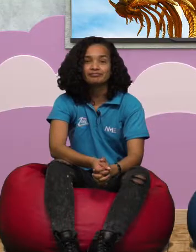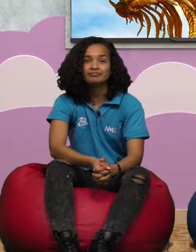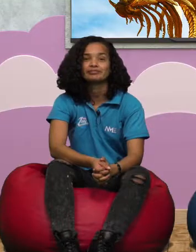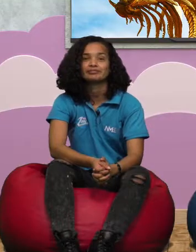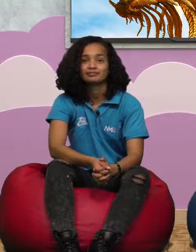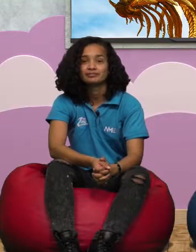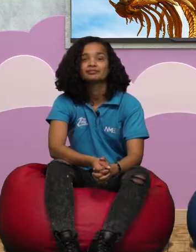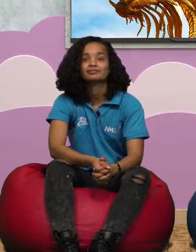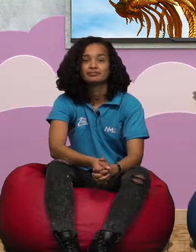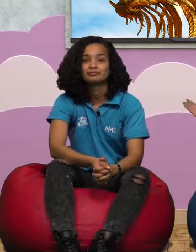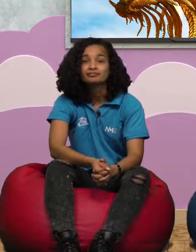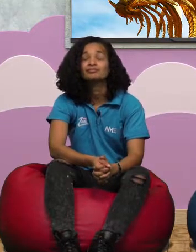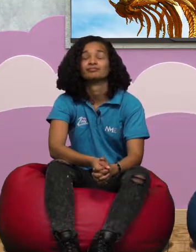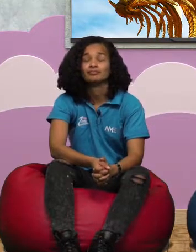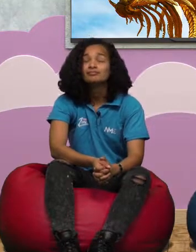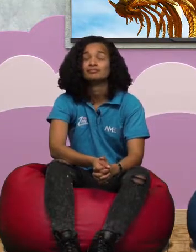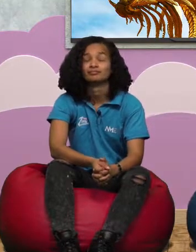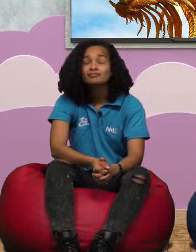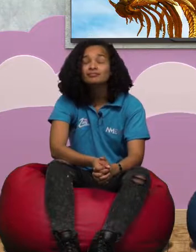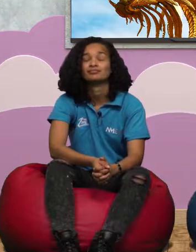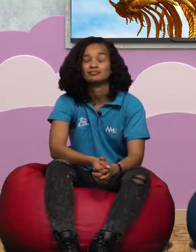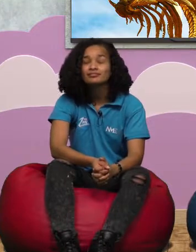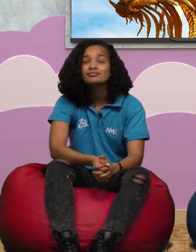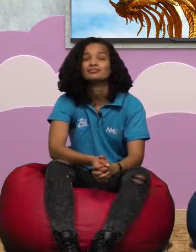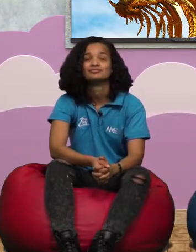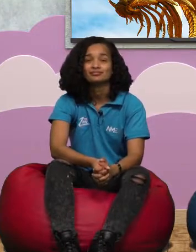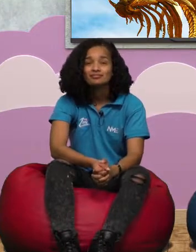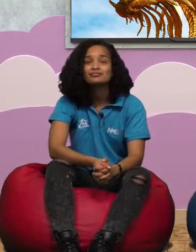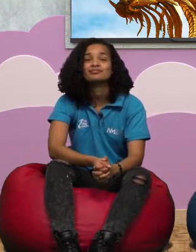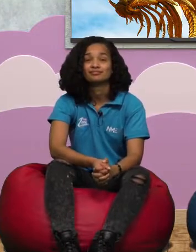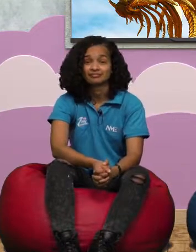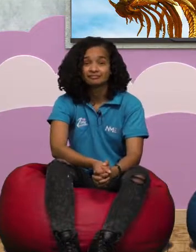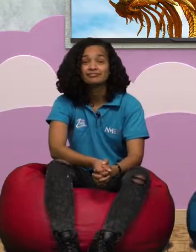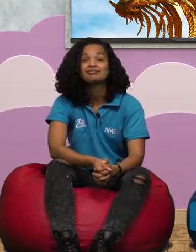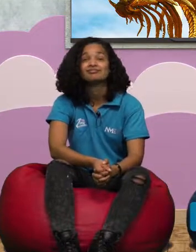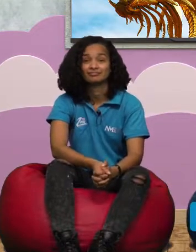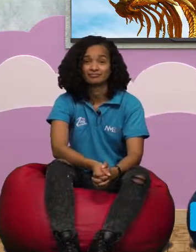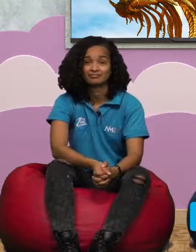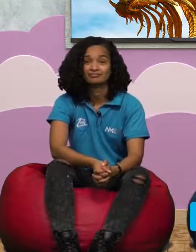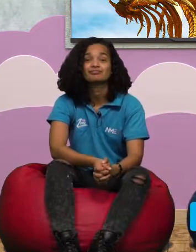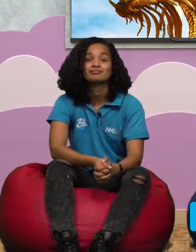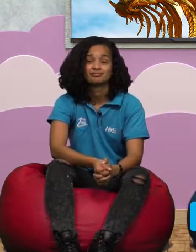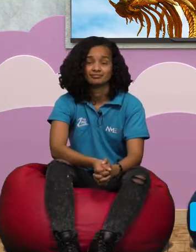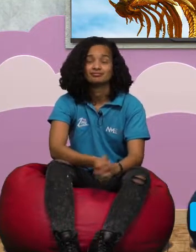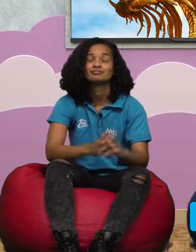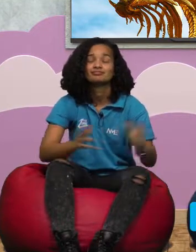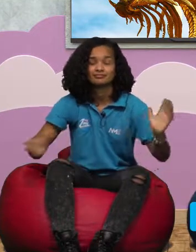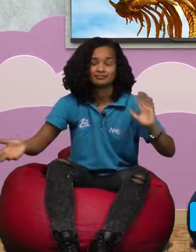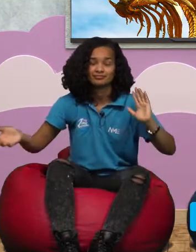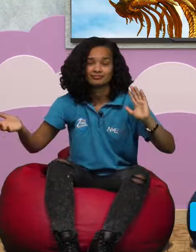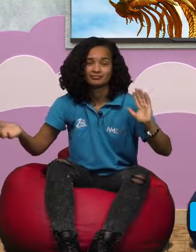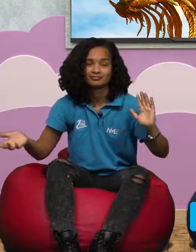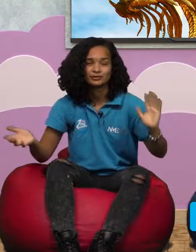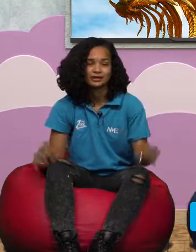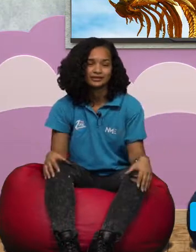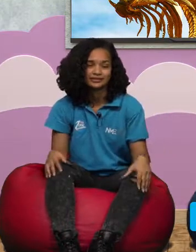Well, friends, I had so much fun today with all of you. But unfortunately, we have to say goodbye. Ginny, we need to say bye to